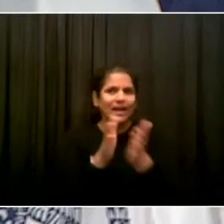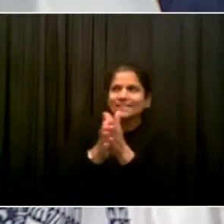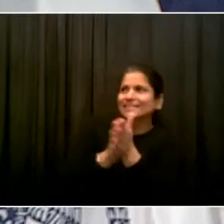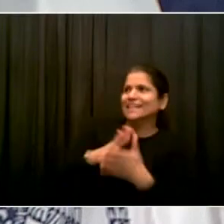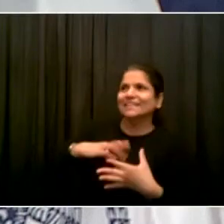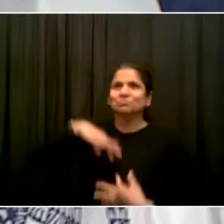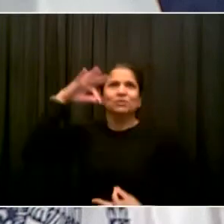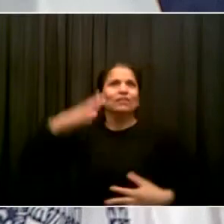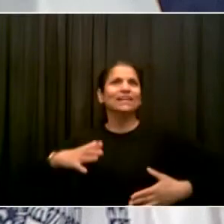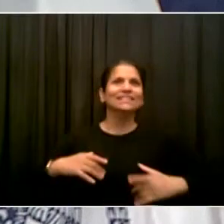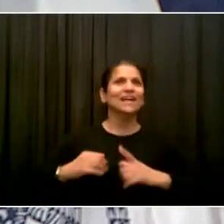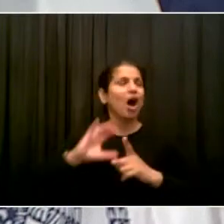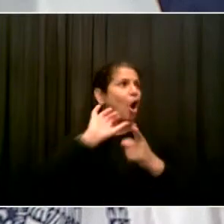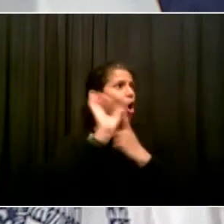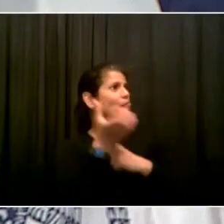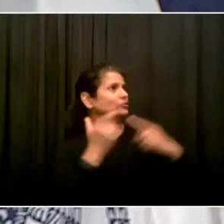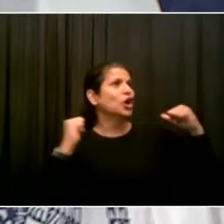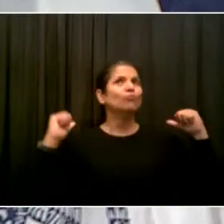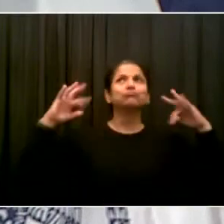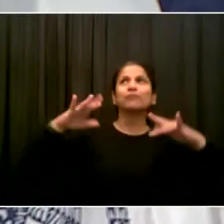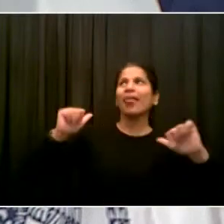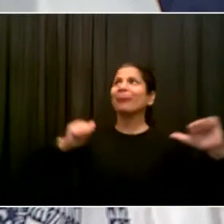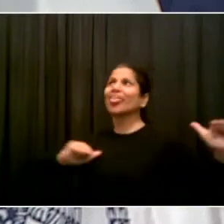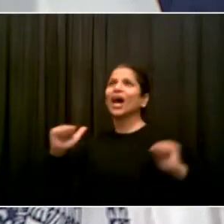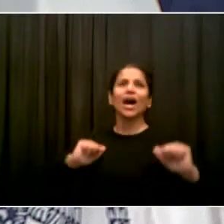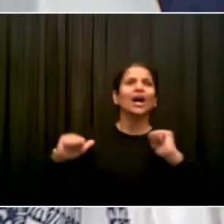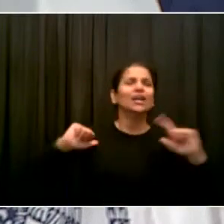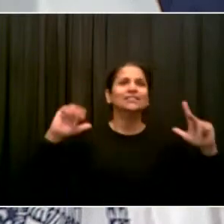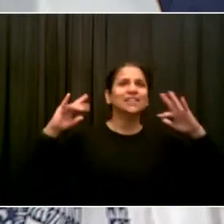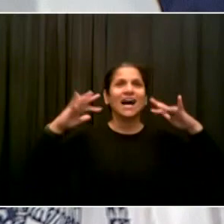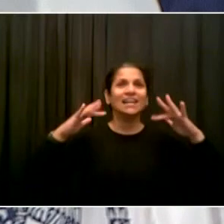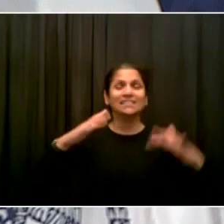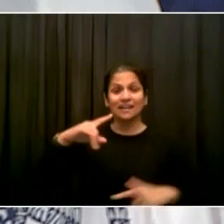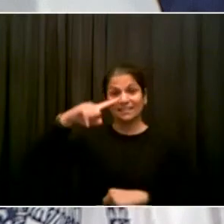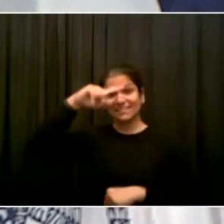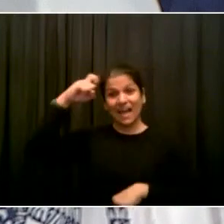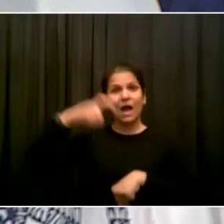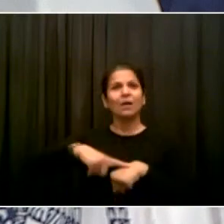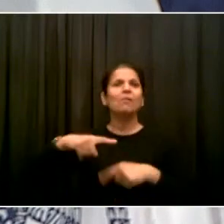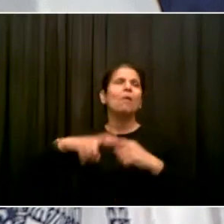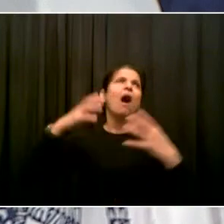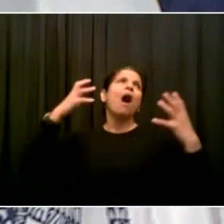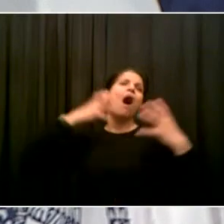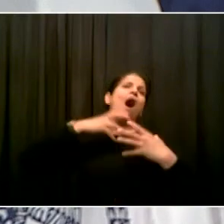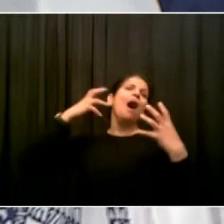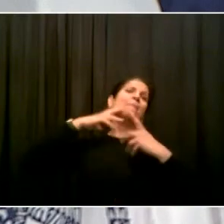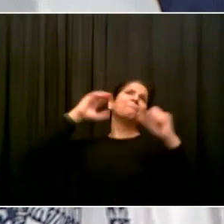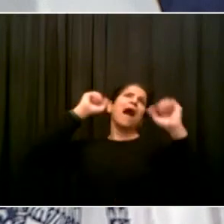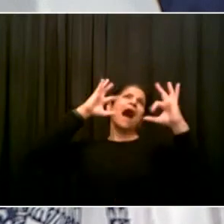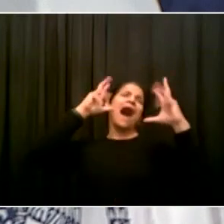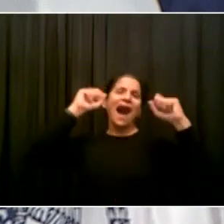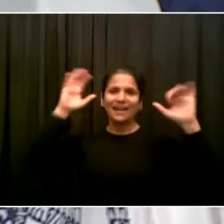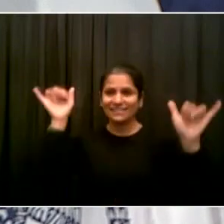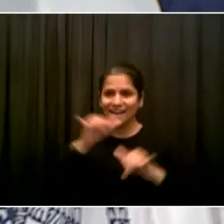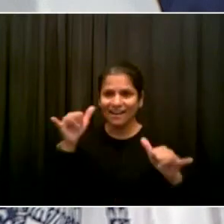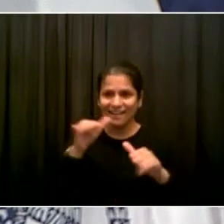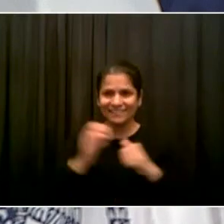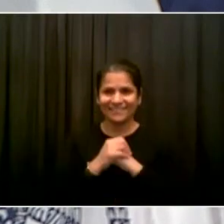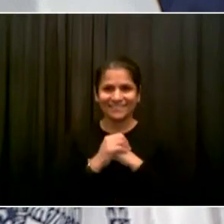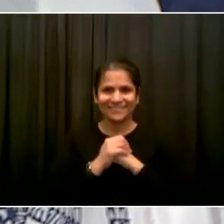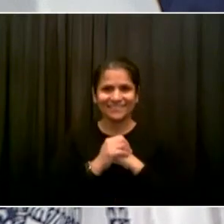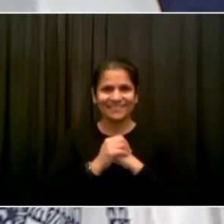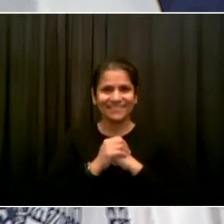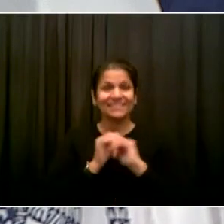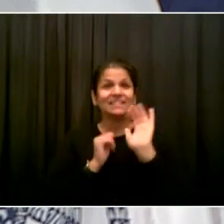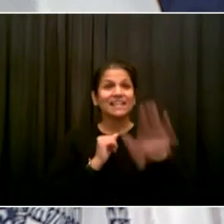more and more of that. This is going to be a great summer in New York City. Beaches open, outdoor pools open, a